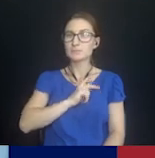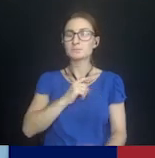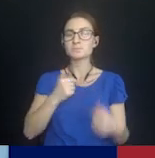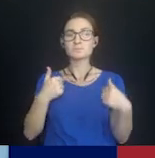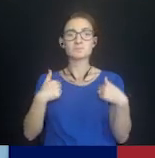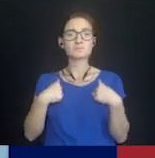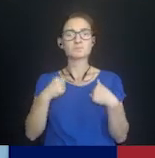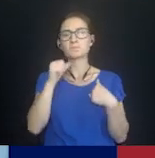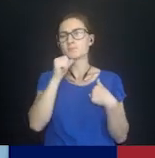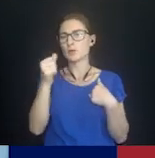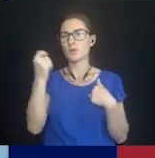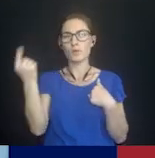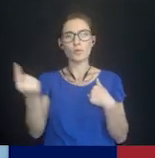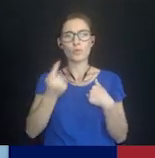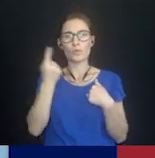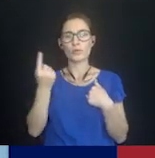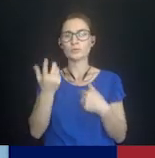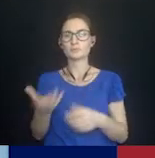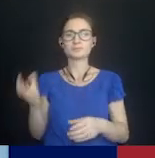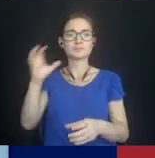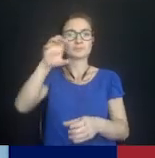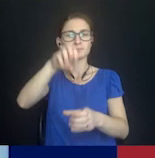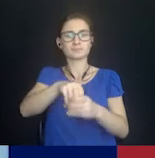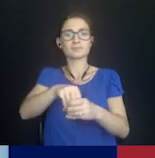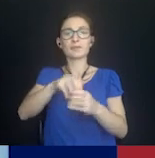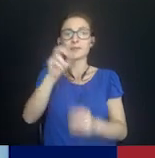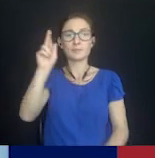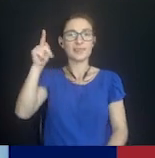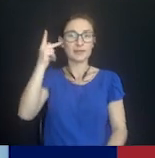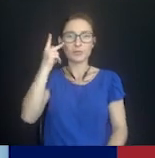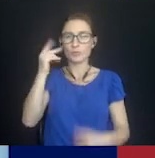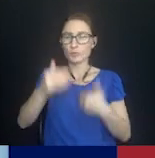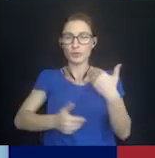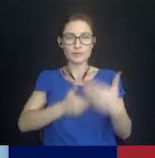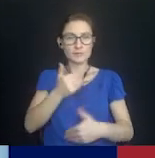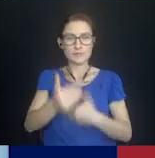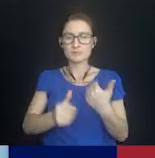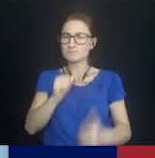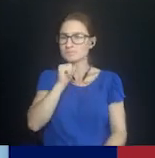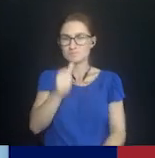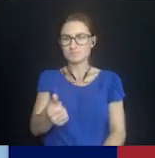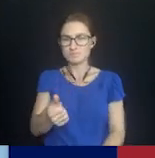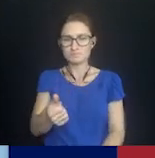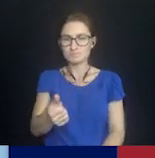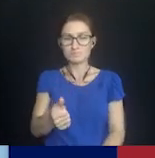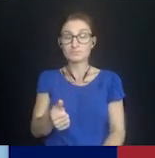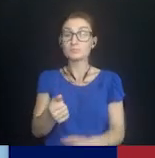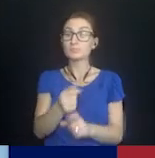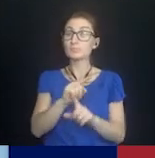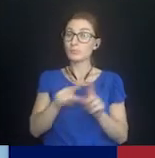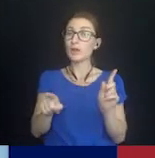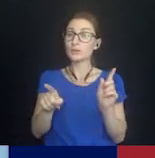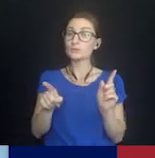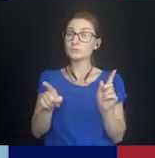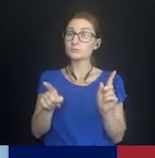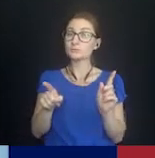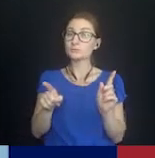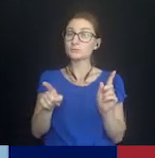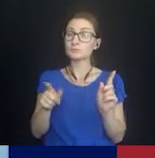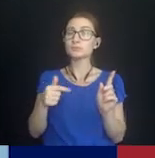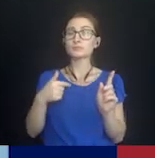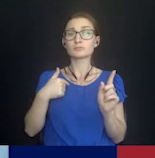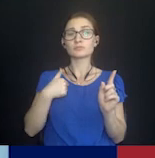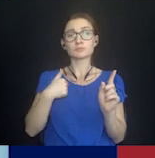I haven't always been involved in the political process, but